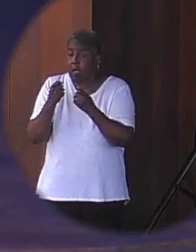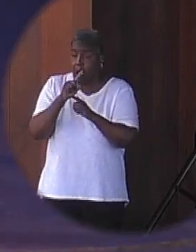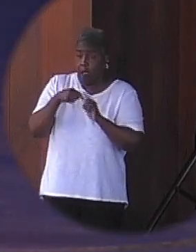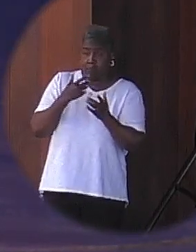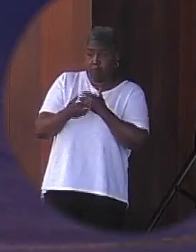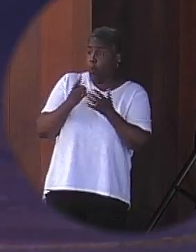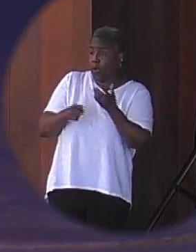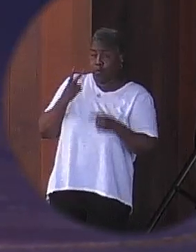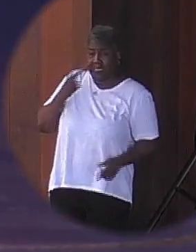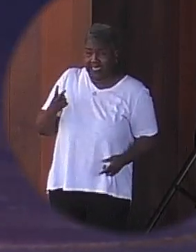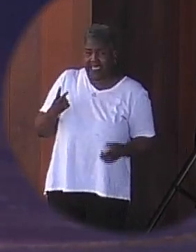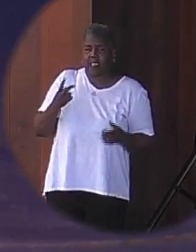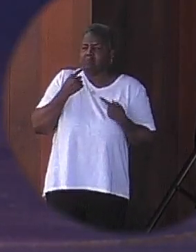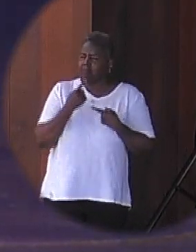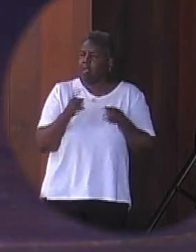with all your heart,